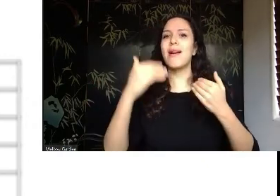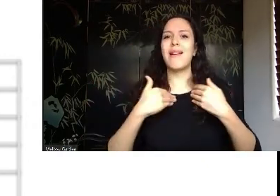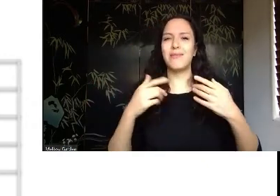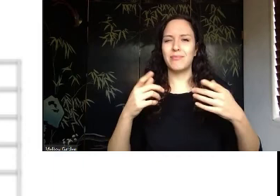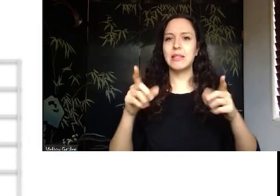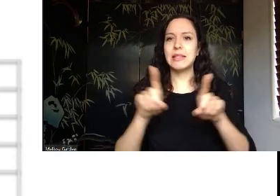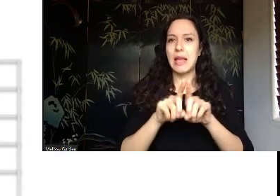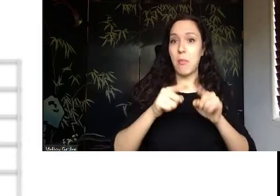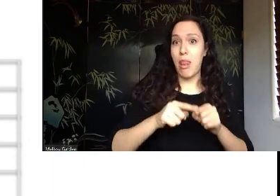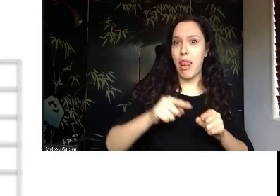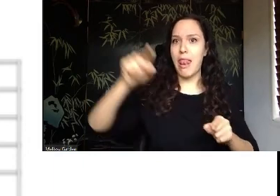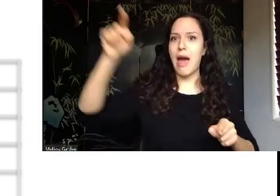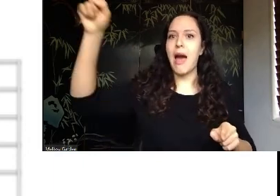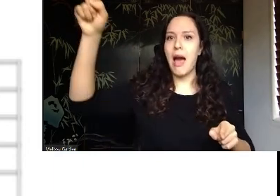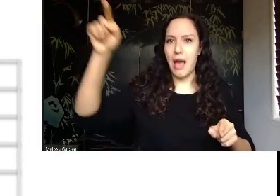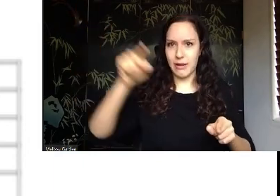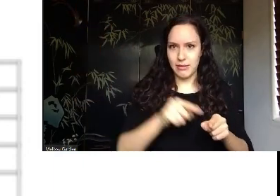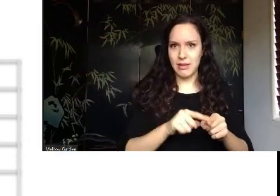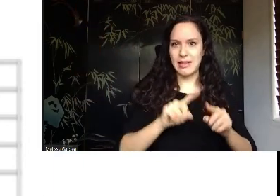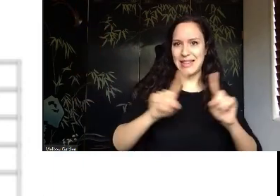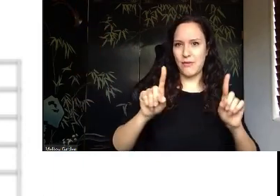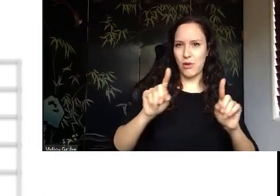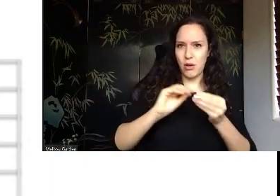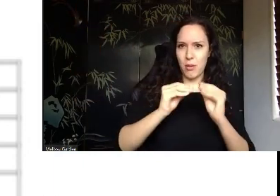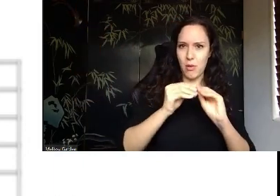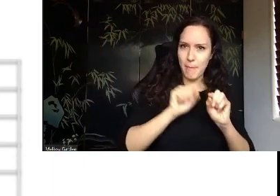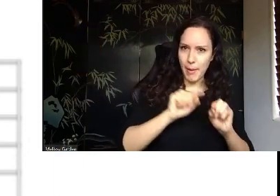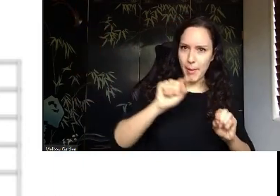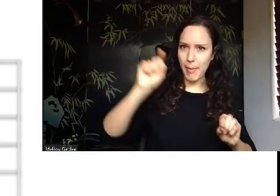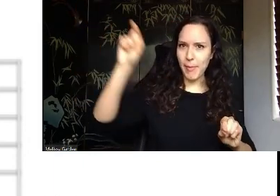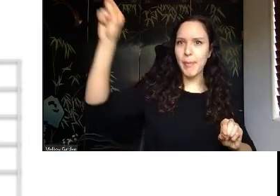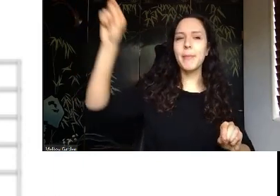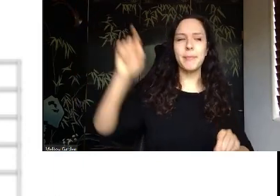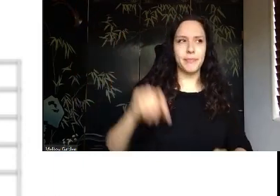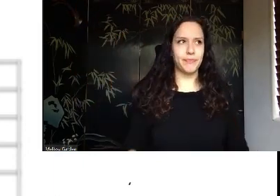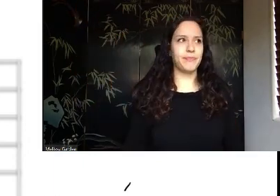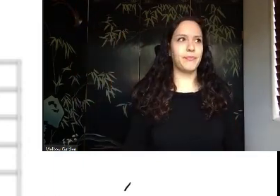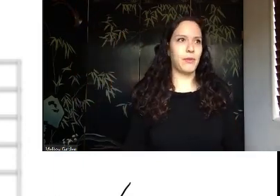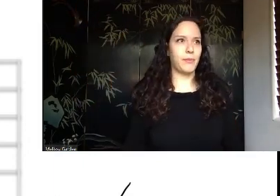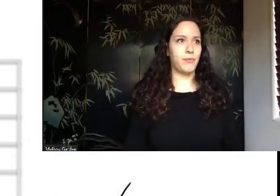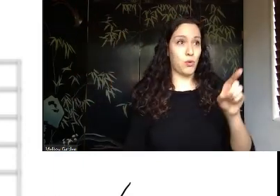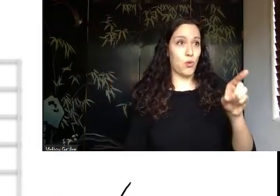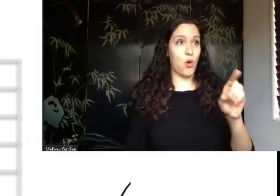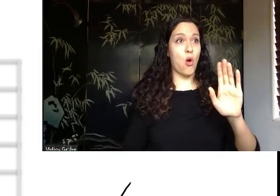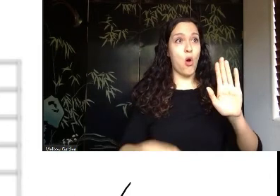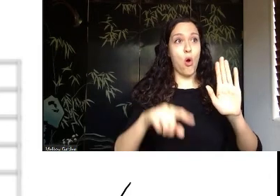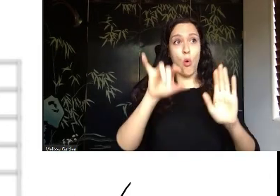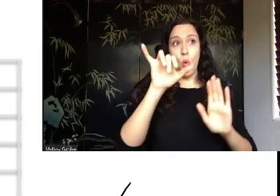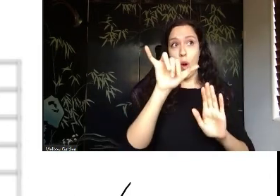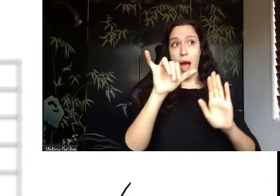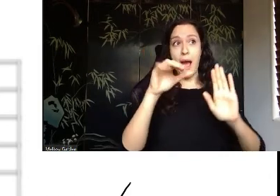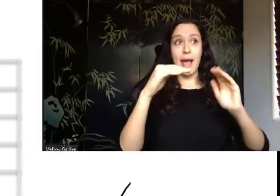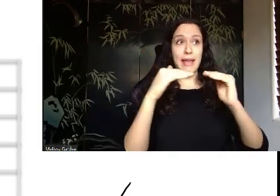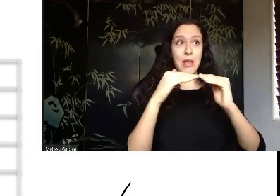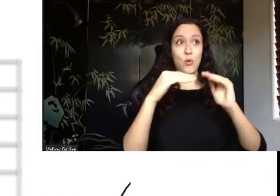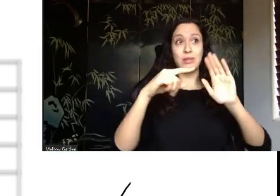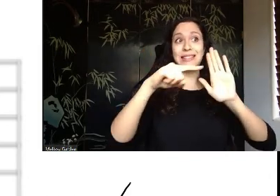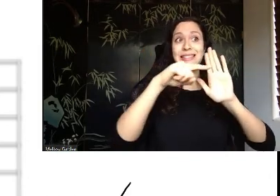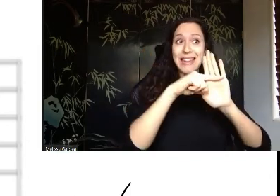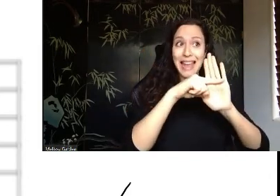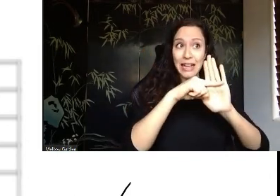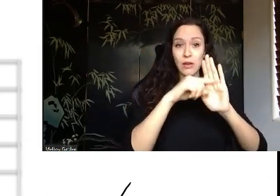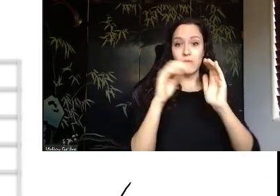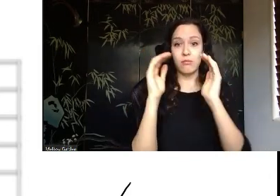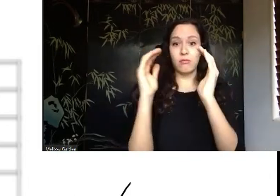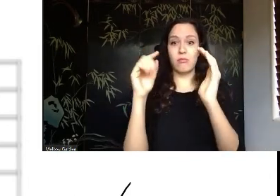you that. So let me see. I'm going to write, okay, y equals negative. I'm going to plug in x.